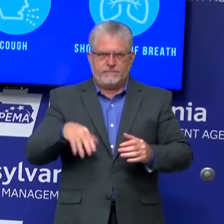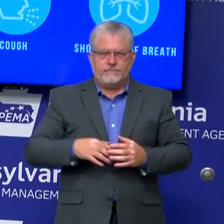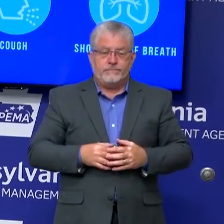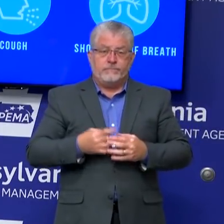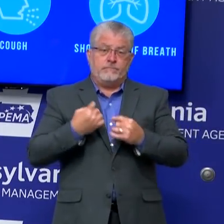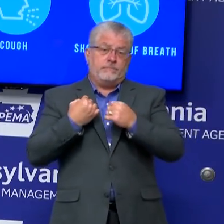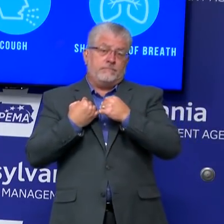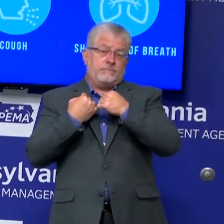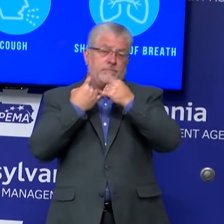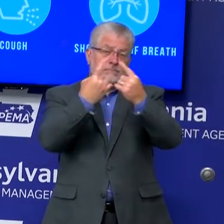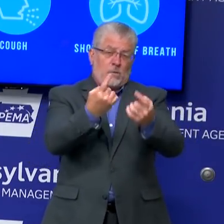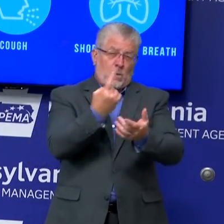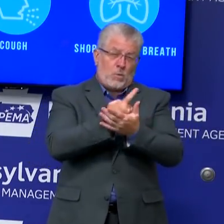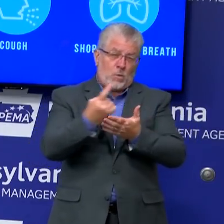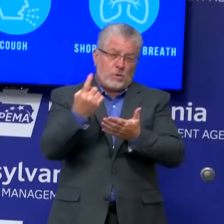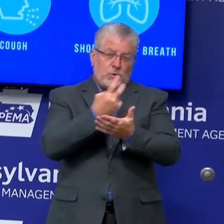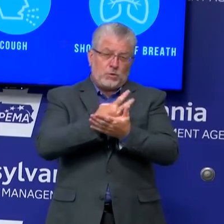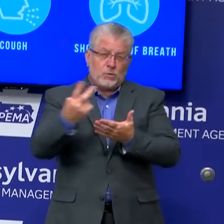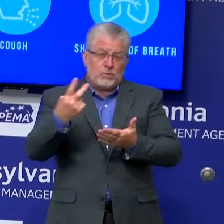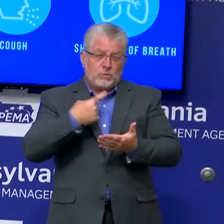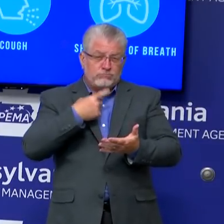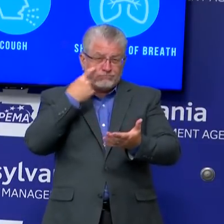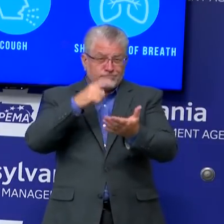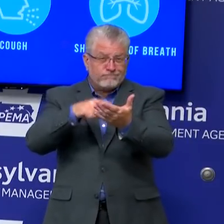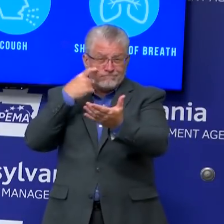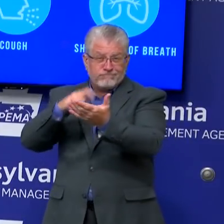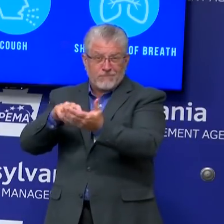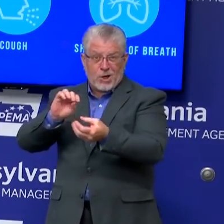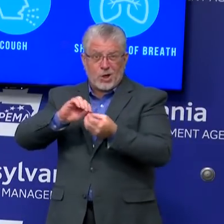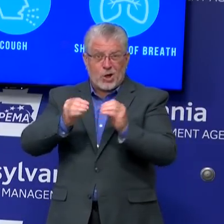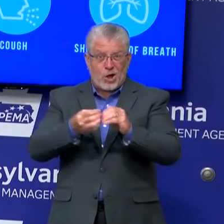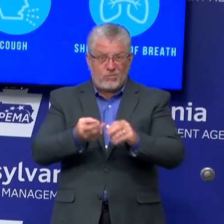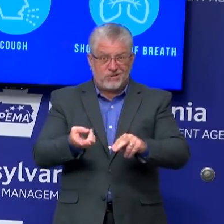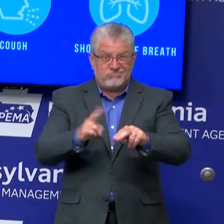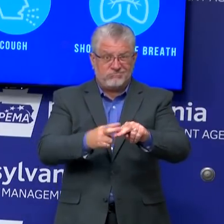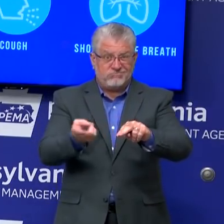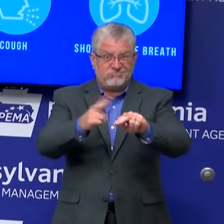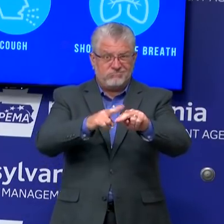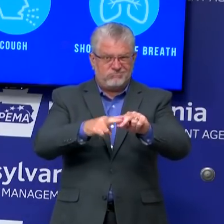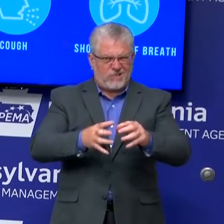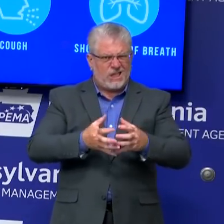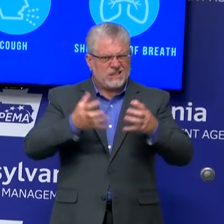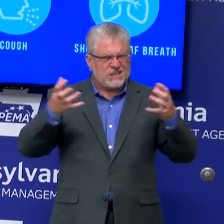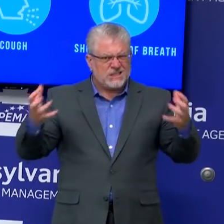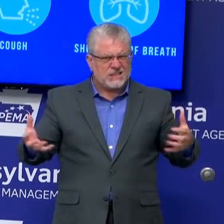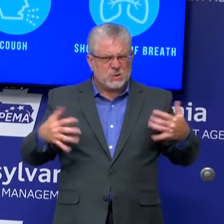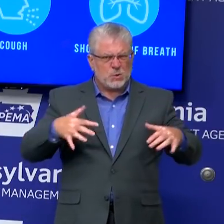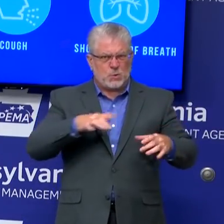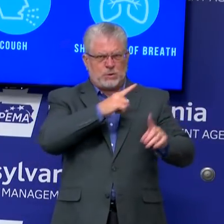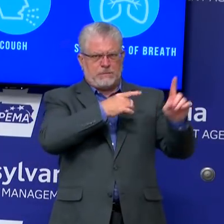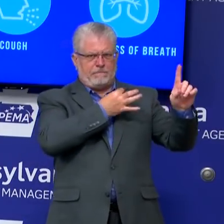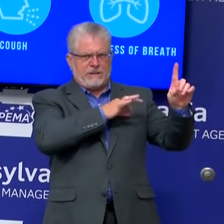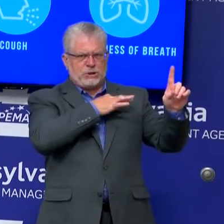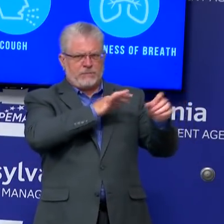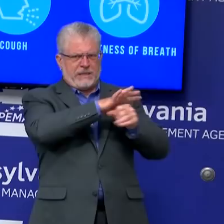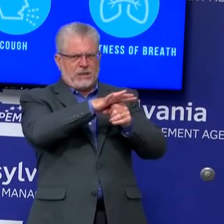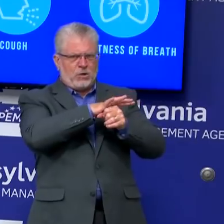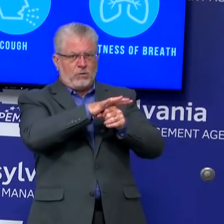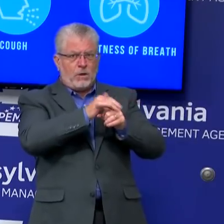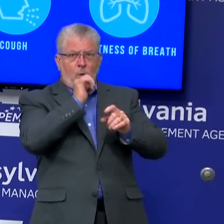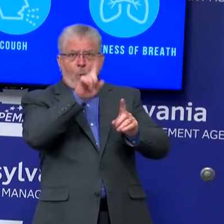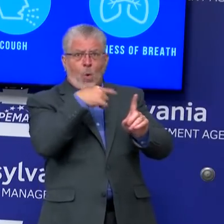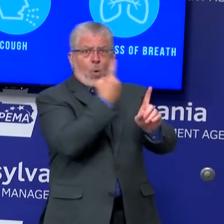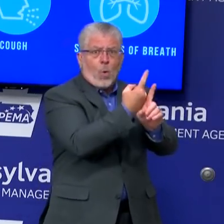we've seen significant disease resurgence in the Pittsburgh area, not just in Allegheny County, but in the